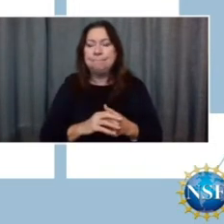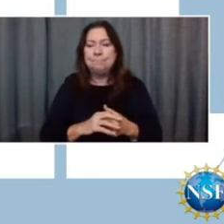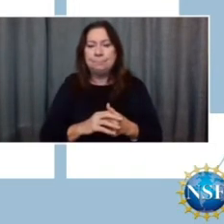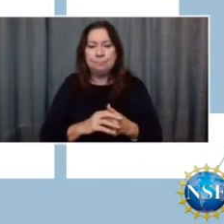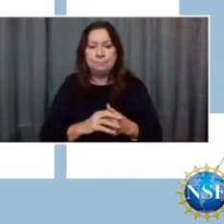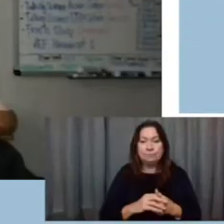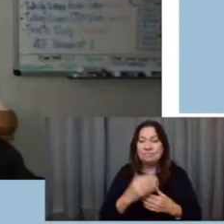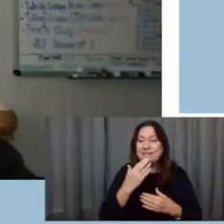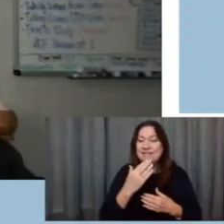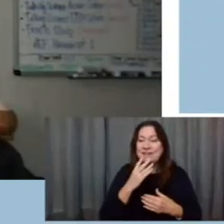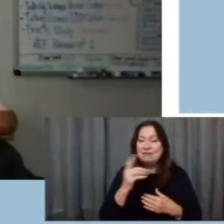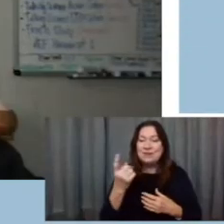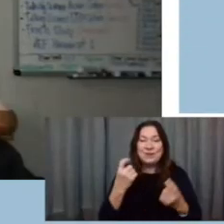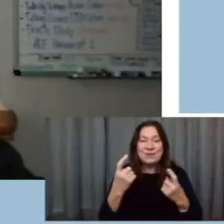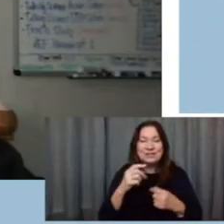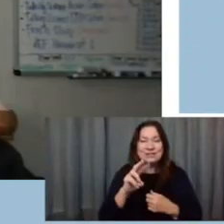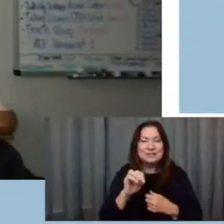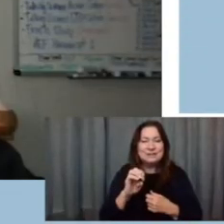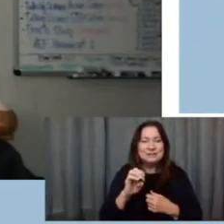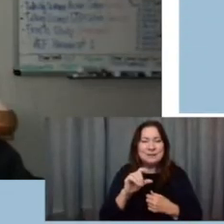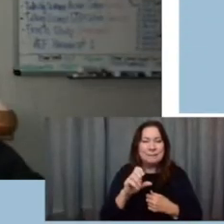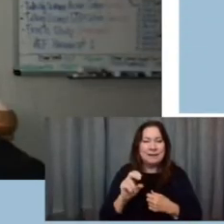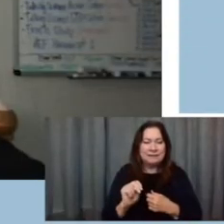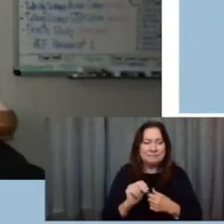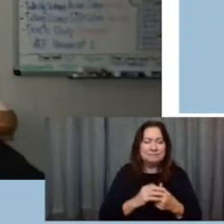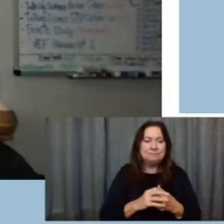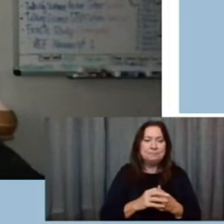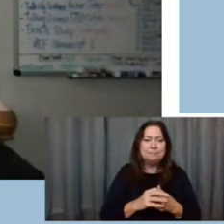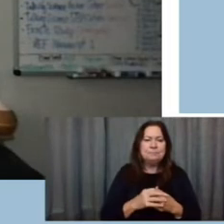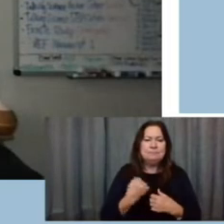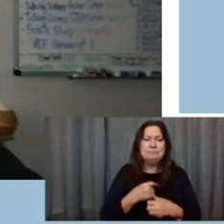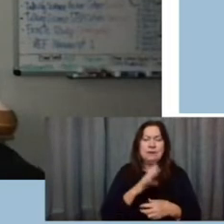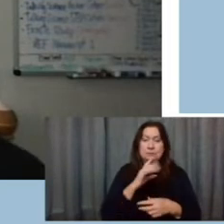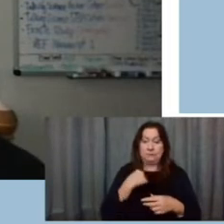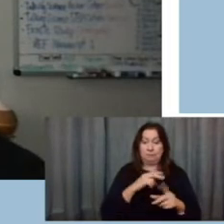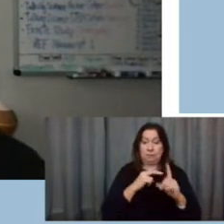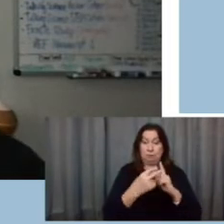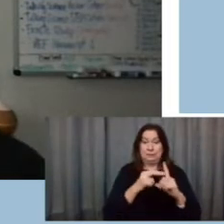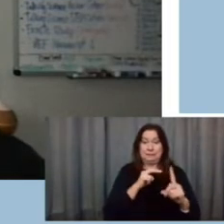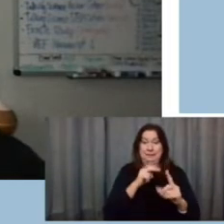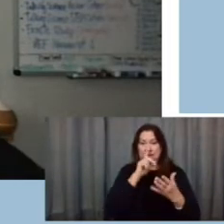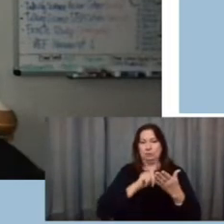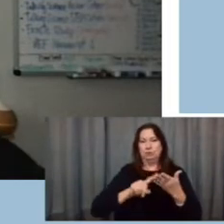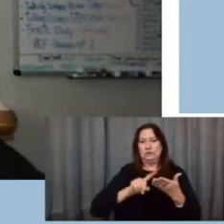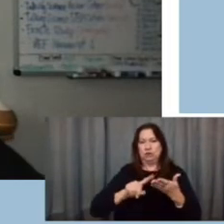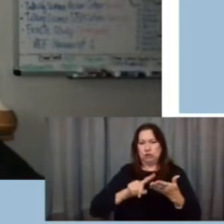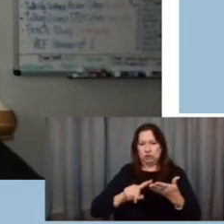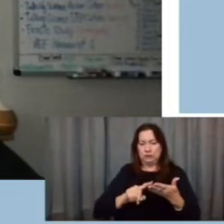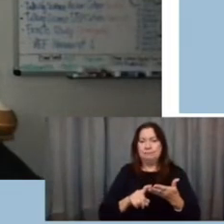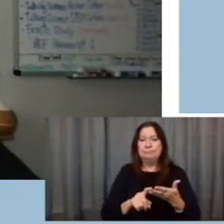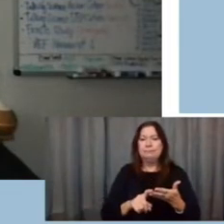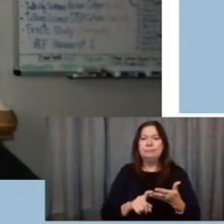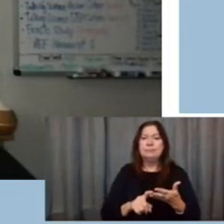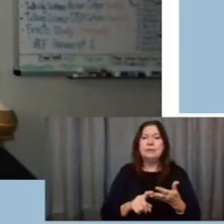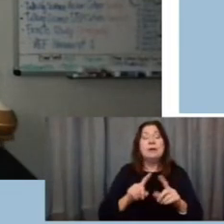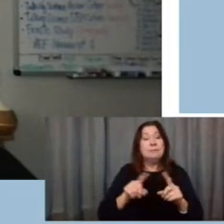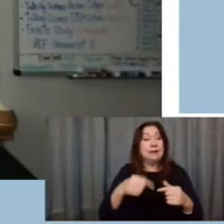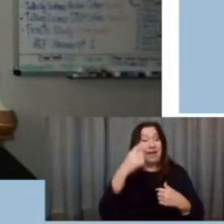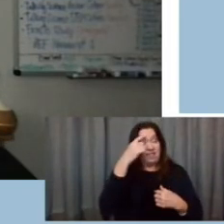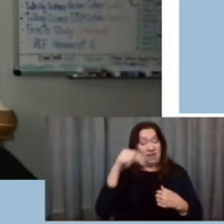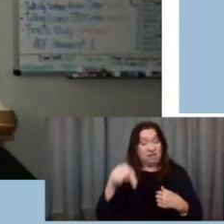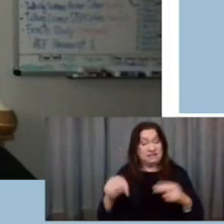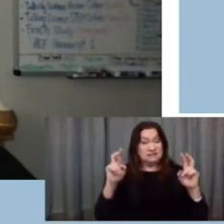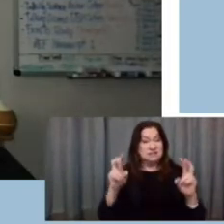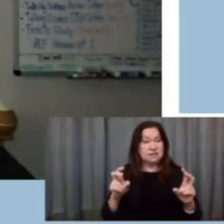Thank you for the question, Megan. I'll speak from the perspective of research, though I think this is a topic that's